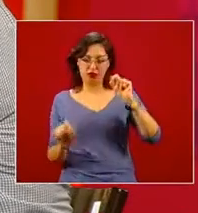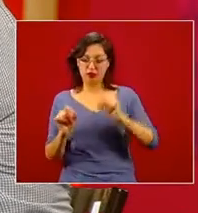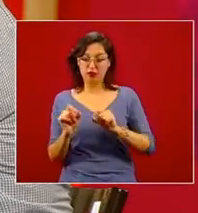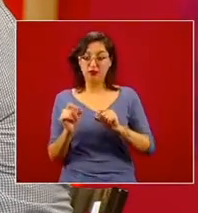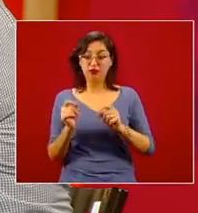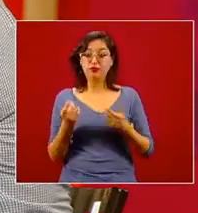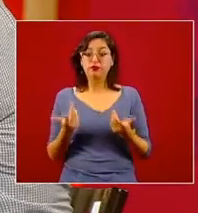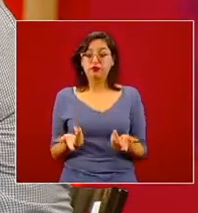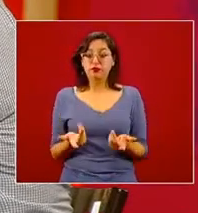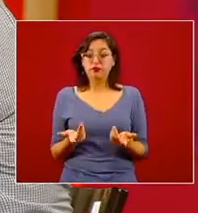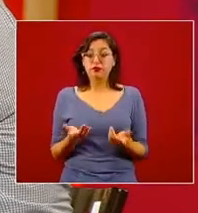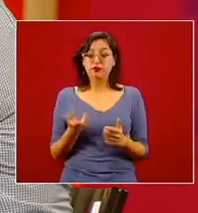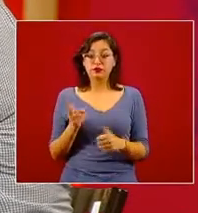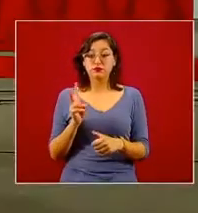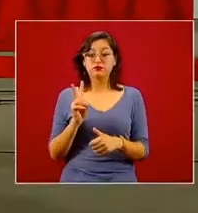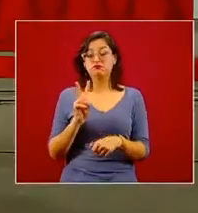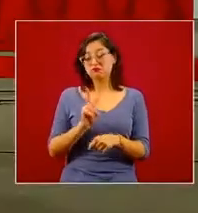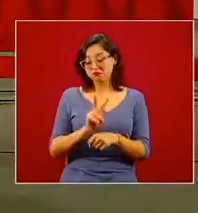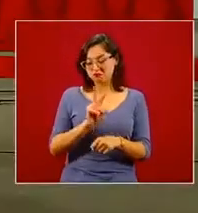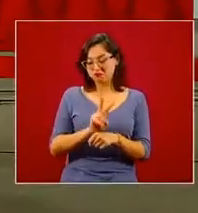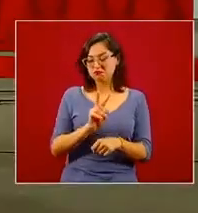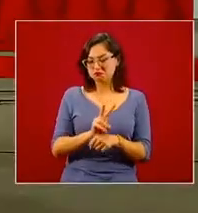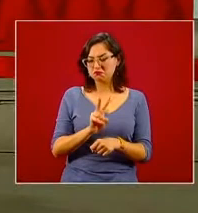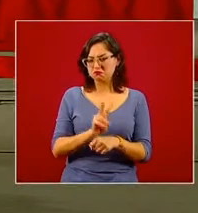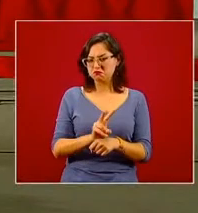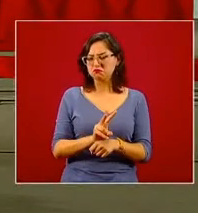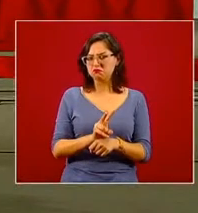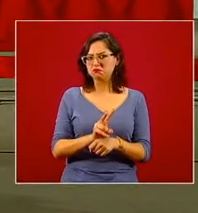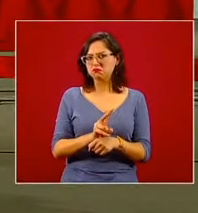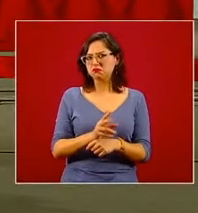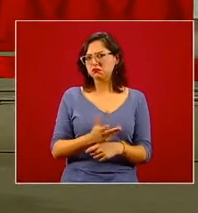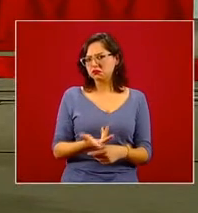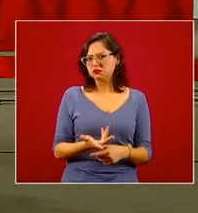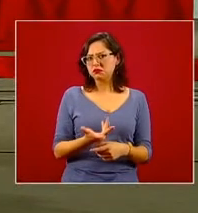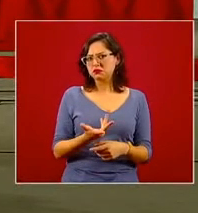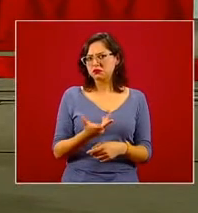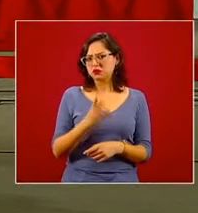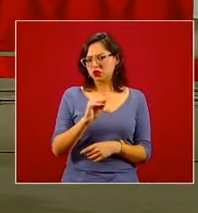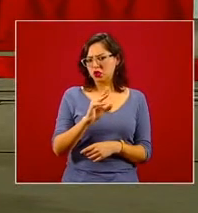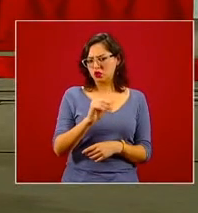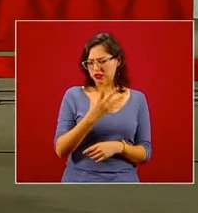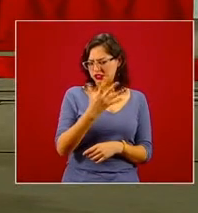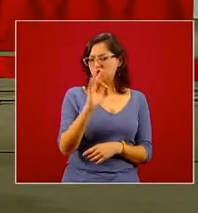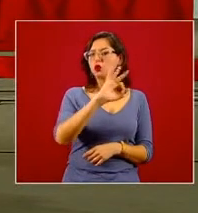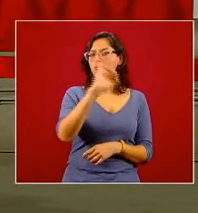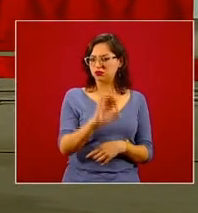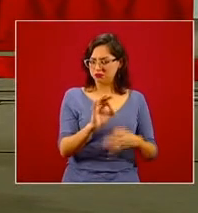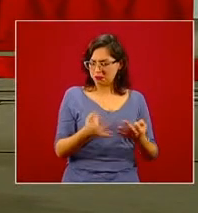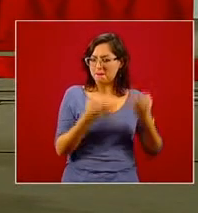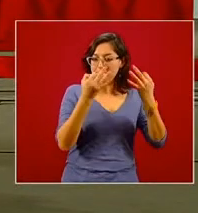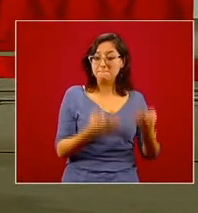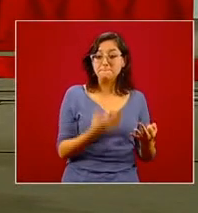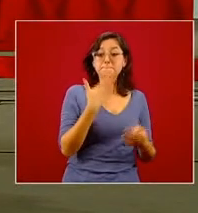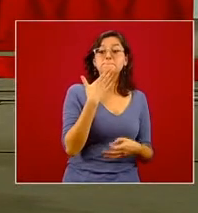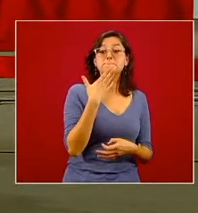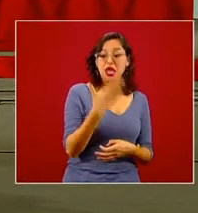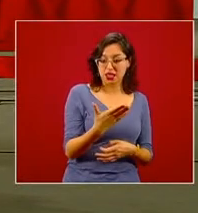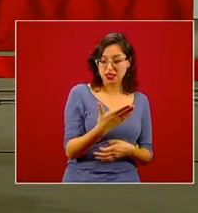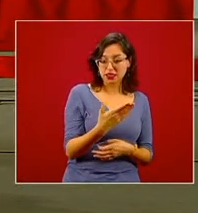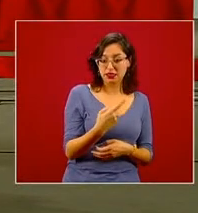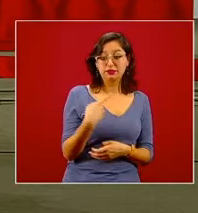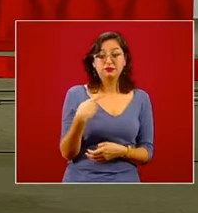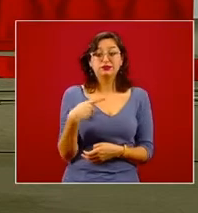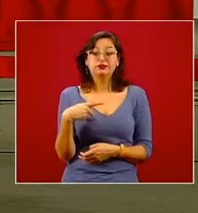de We need to calidad ha measure these arrojado things. There is un buen quality porcentaje, de control hecho está por encima de lo included in esperado, que es this. un 95%. Sin And we embargo, have a very good